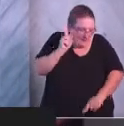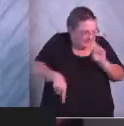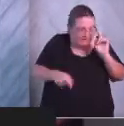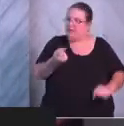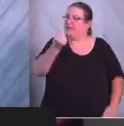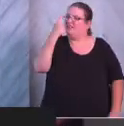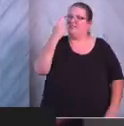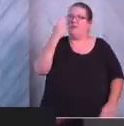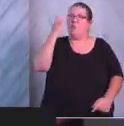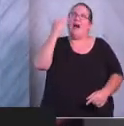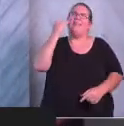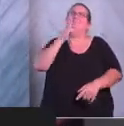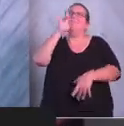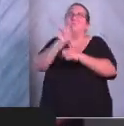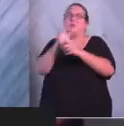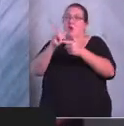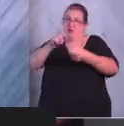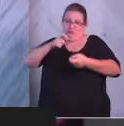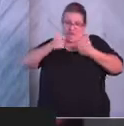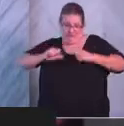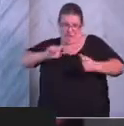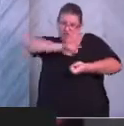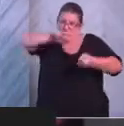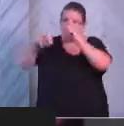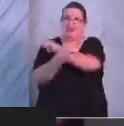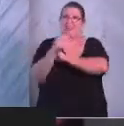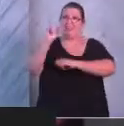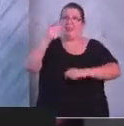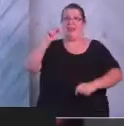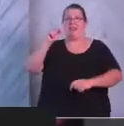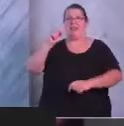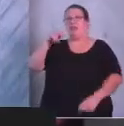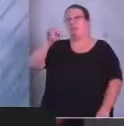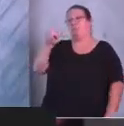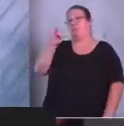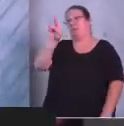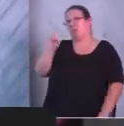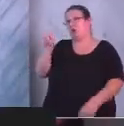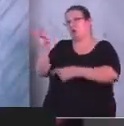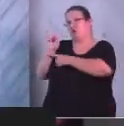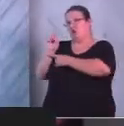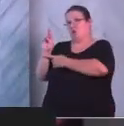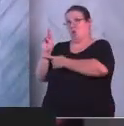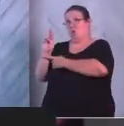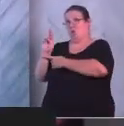a sincere effort cannot be made to change an act which Mr. Pierre Elliott Trudeau represented as Indian Affairs Minister back